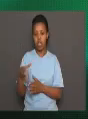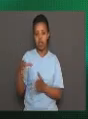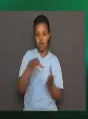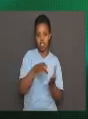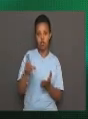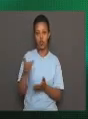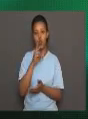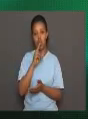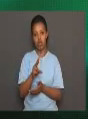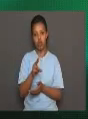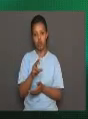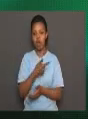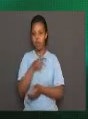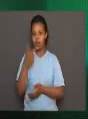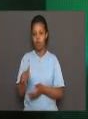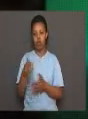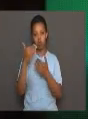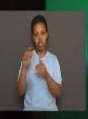at room temperature.